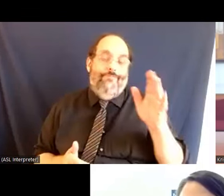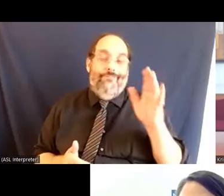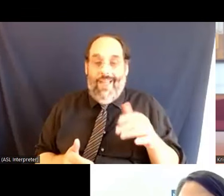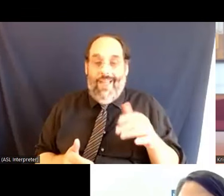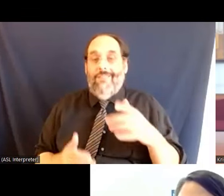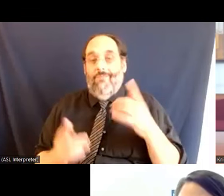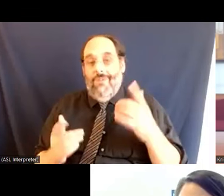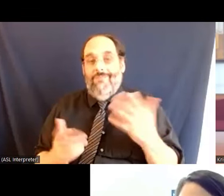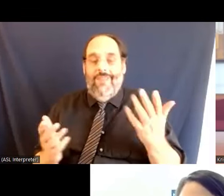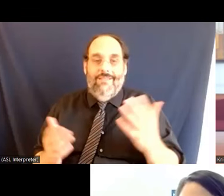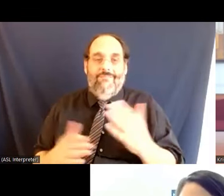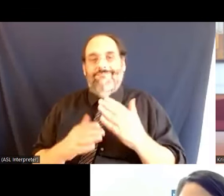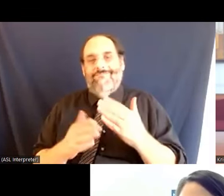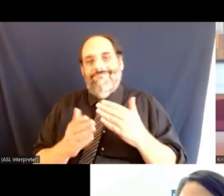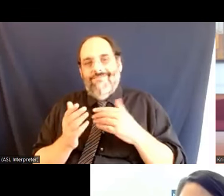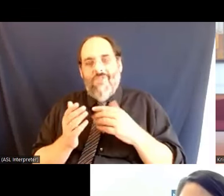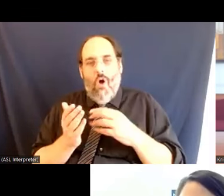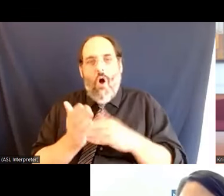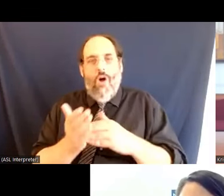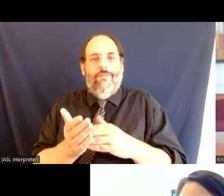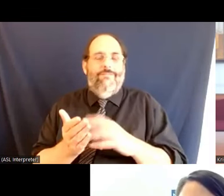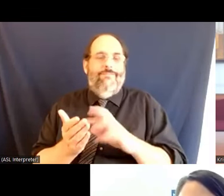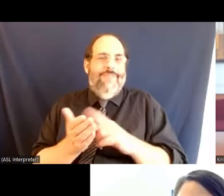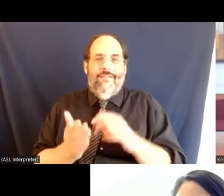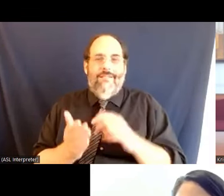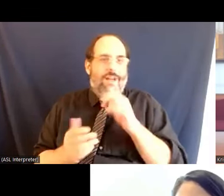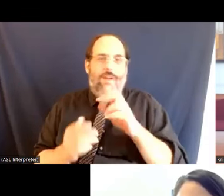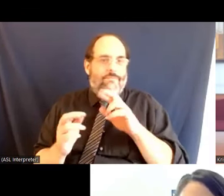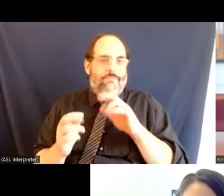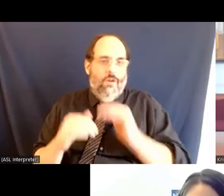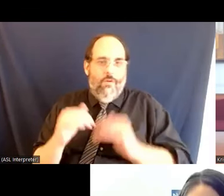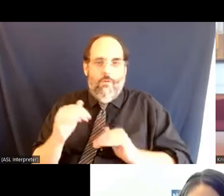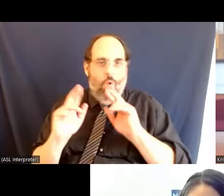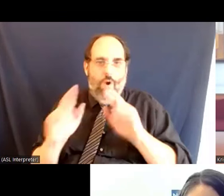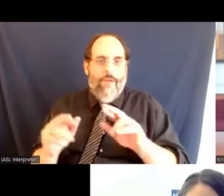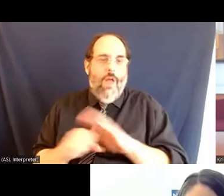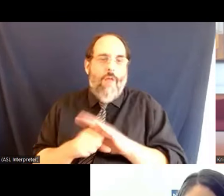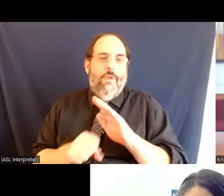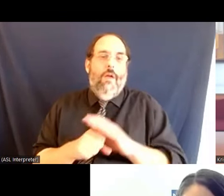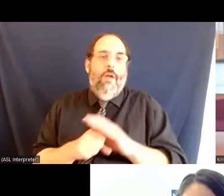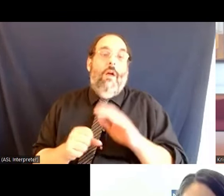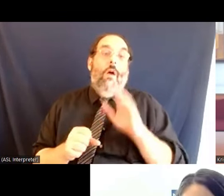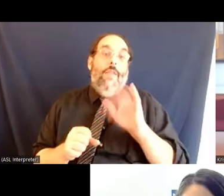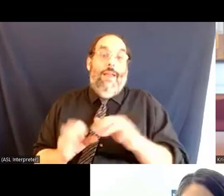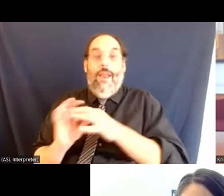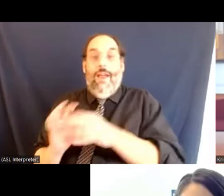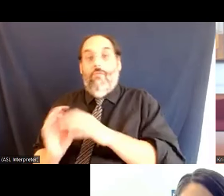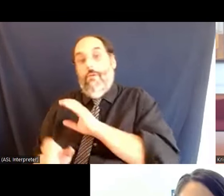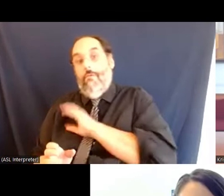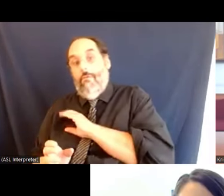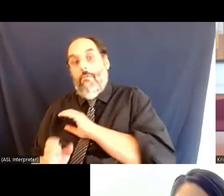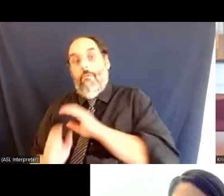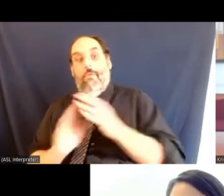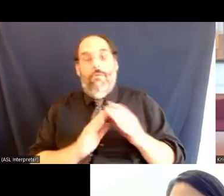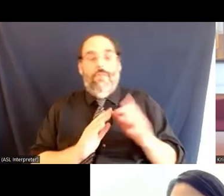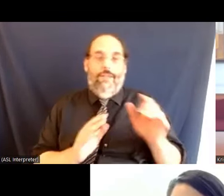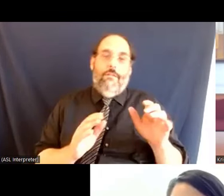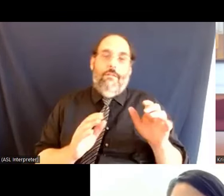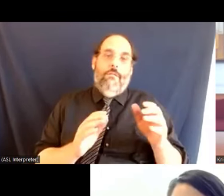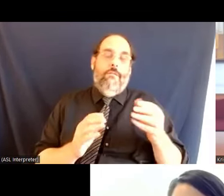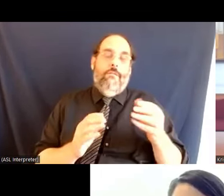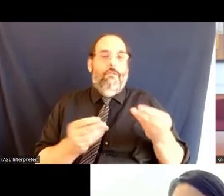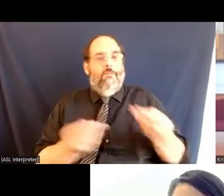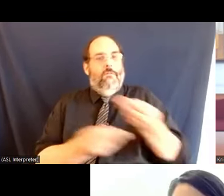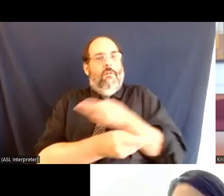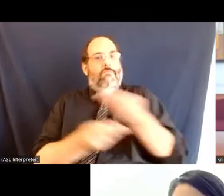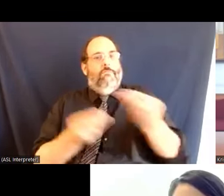those reasons, we do think that the connection between community and law enforcement is a bilateral one, but we have focused over a